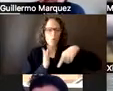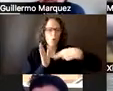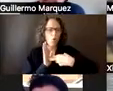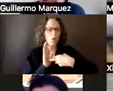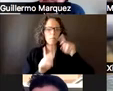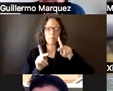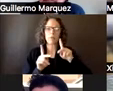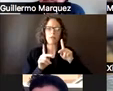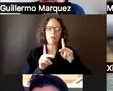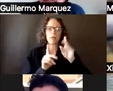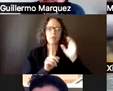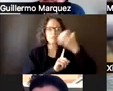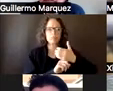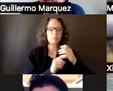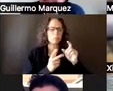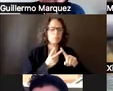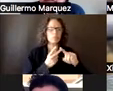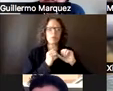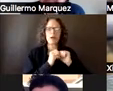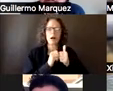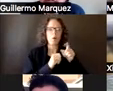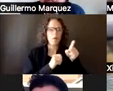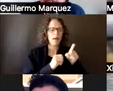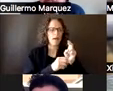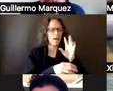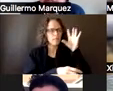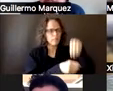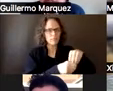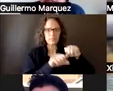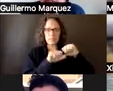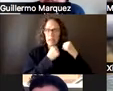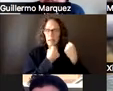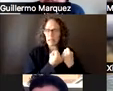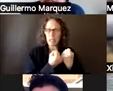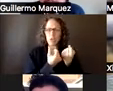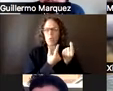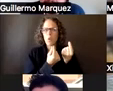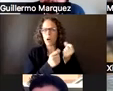were engineering life and community down there, is, you know, finding,